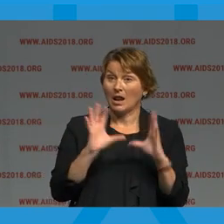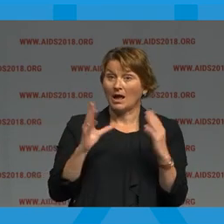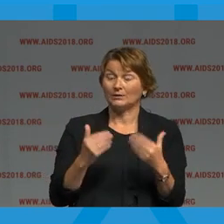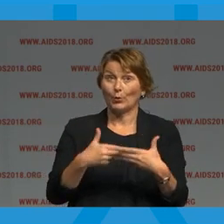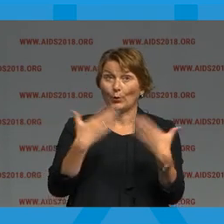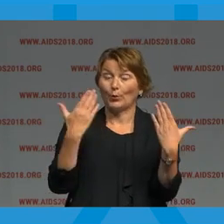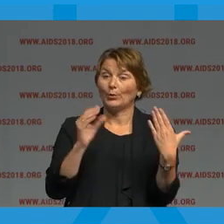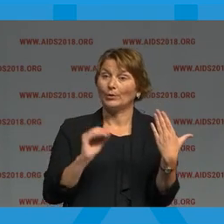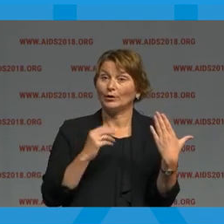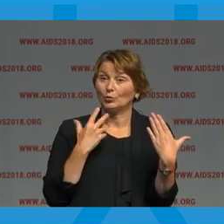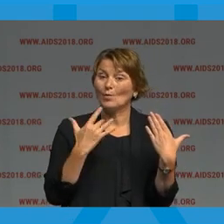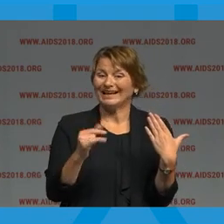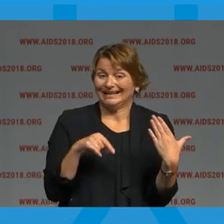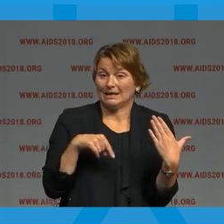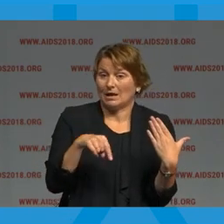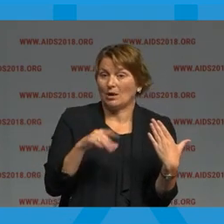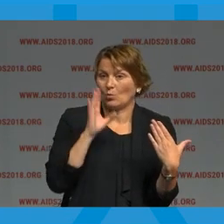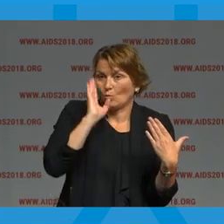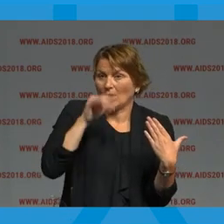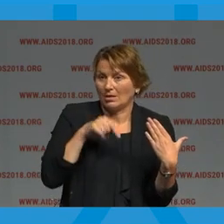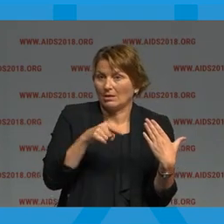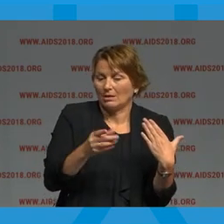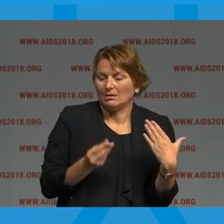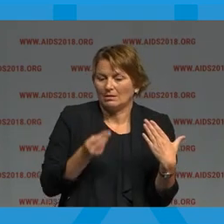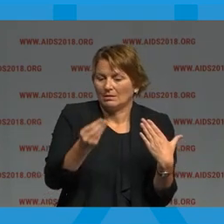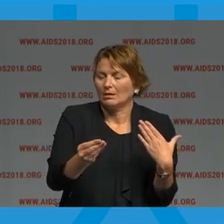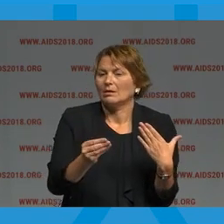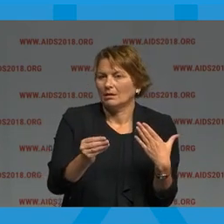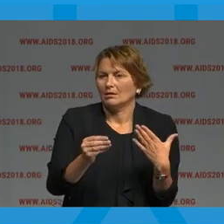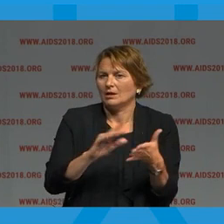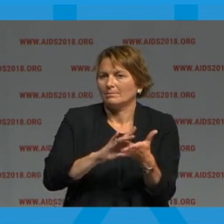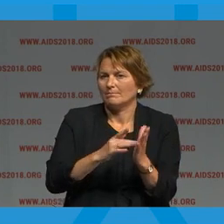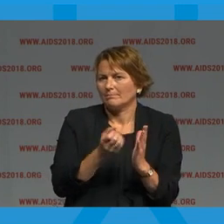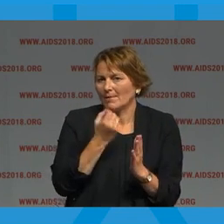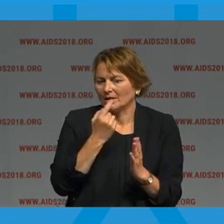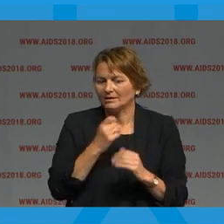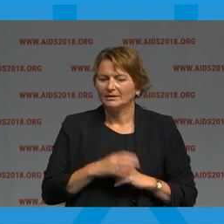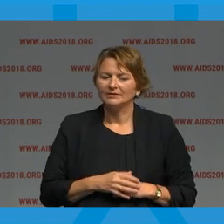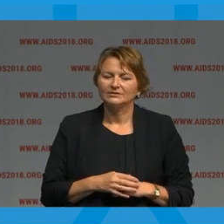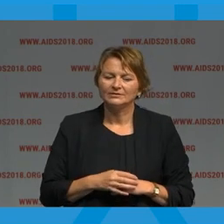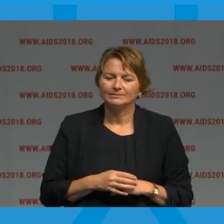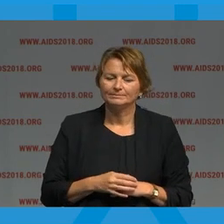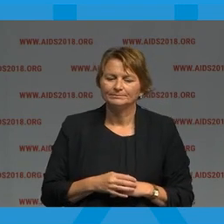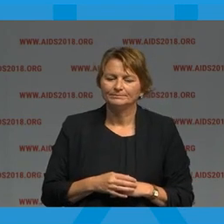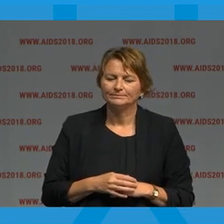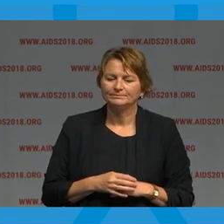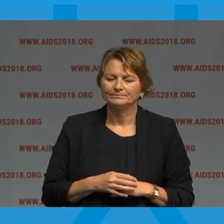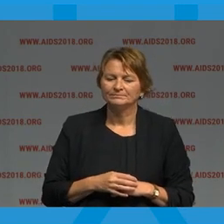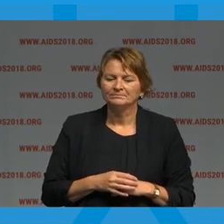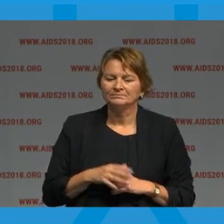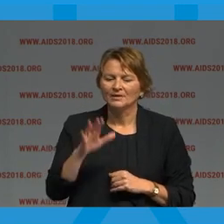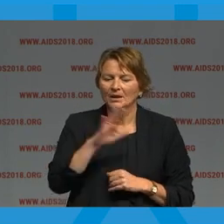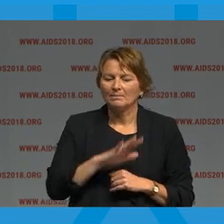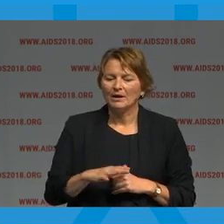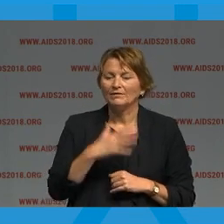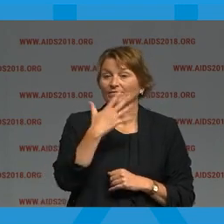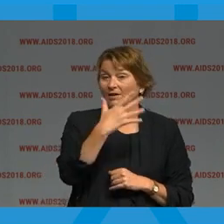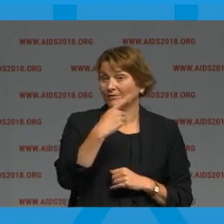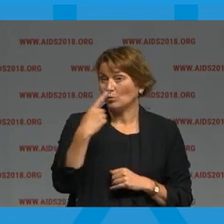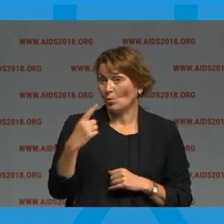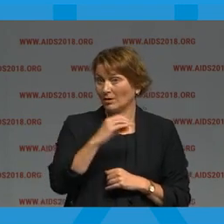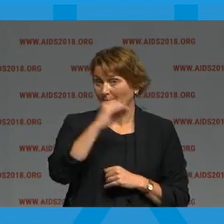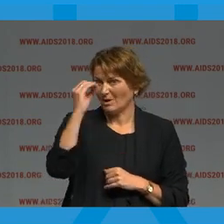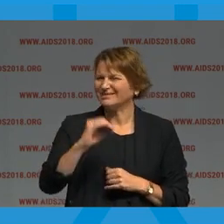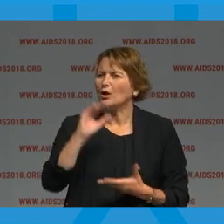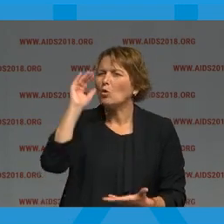are in process to do so. So as we can see, almost 51% of low and middle income countries are making shifts